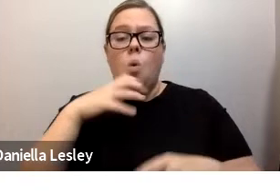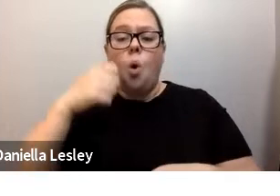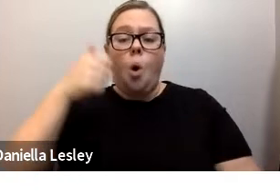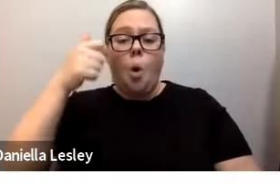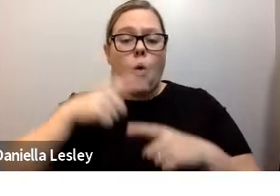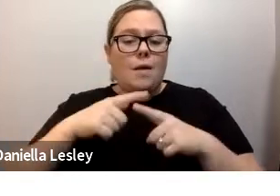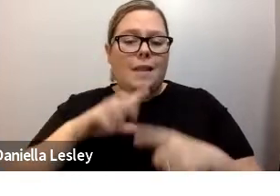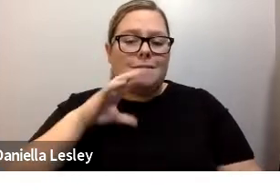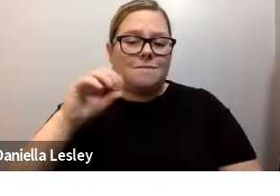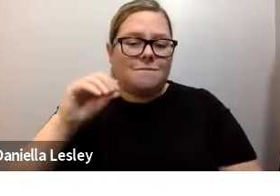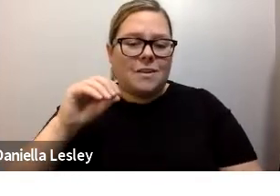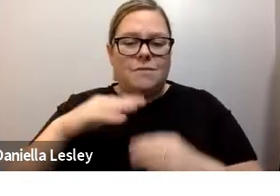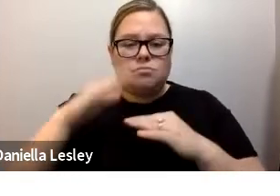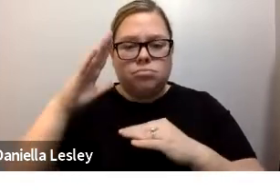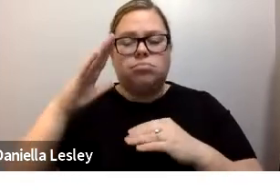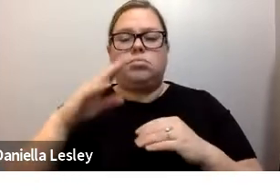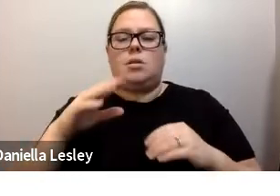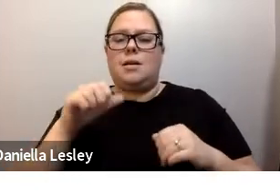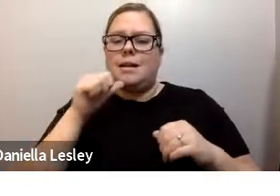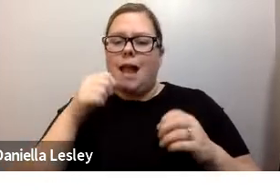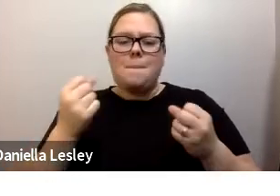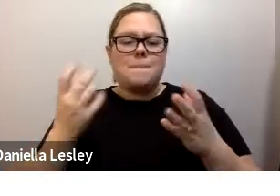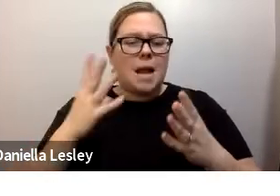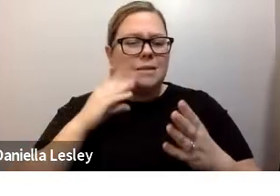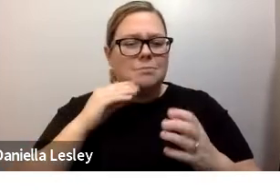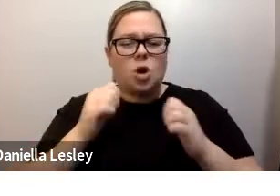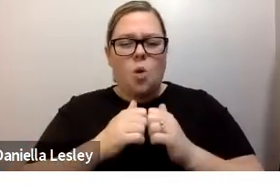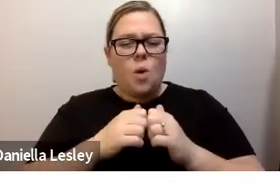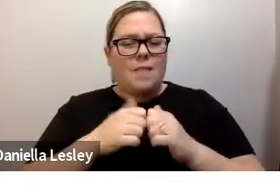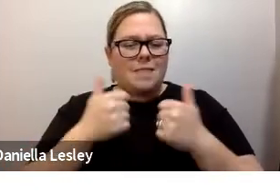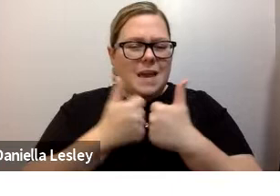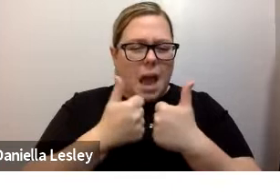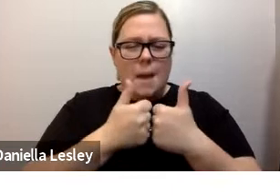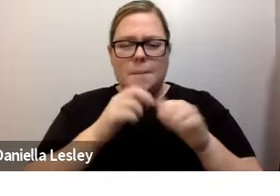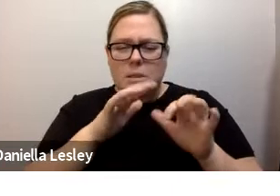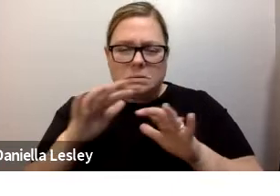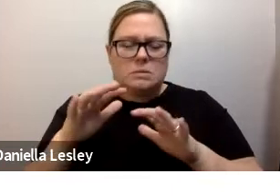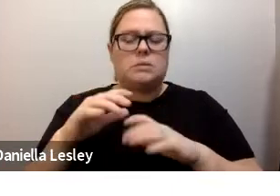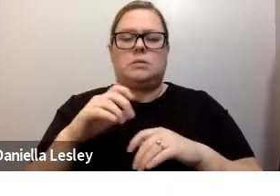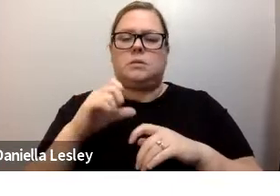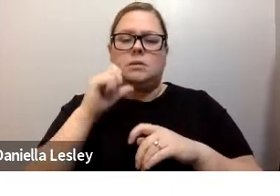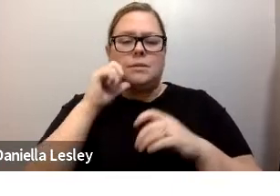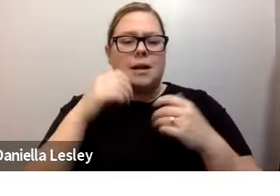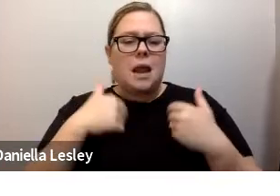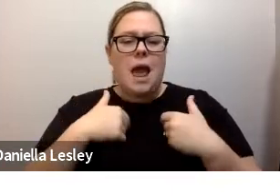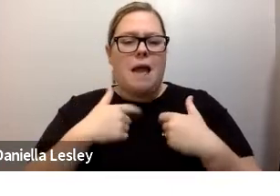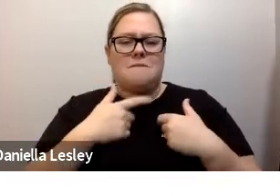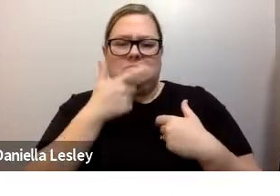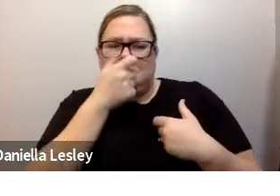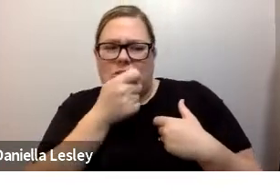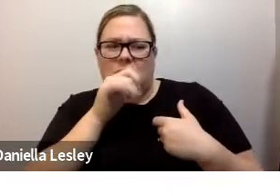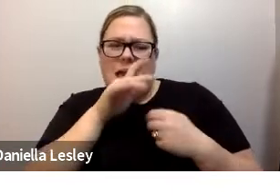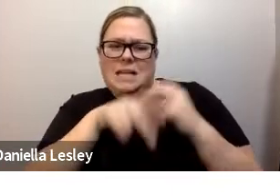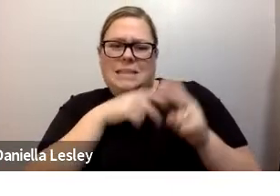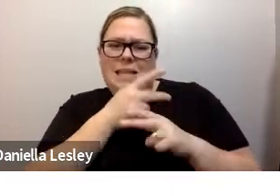years old, so hadn't had a lot of experience in video games and didn't appear to have a lot of interest in the types of